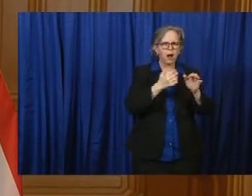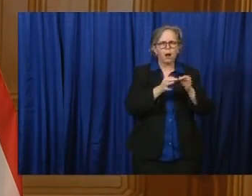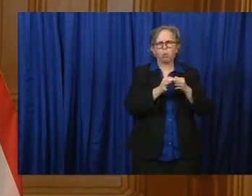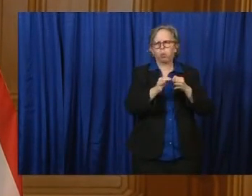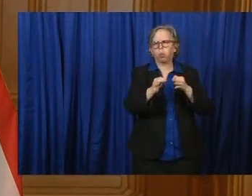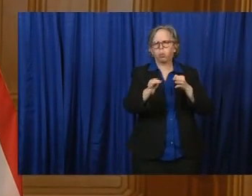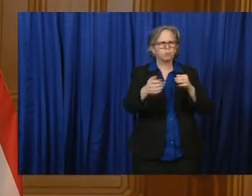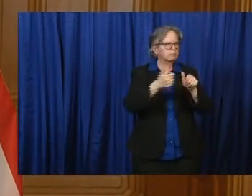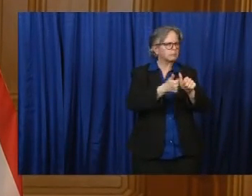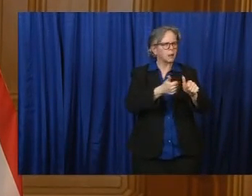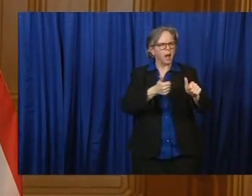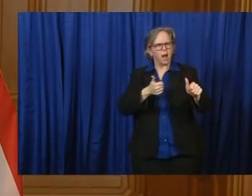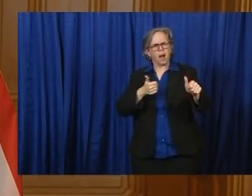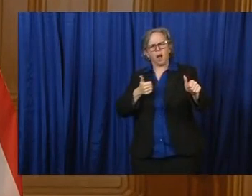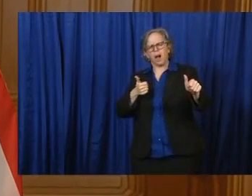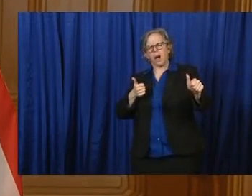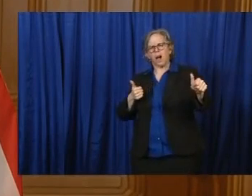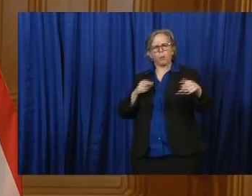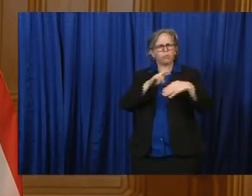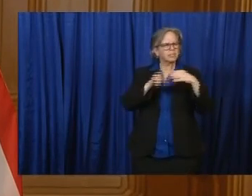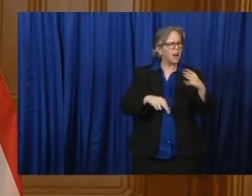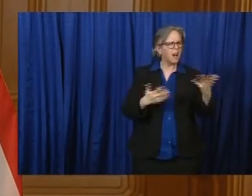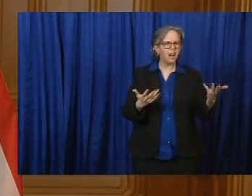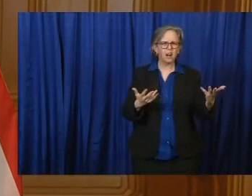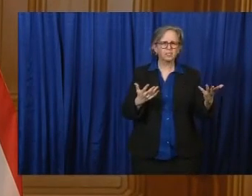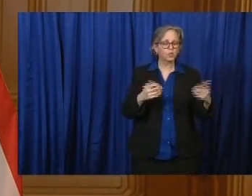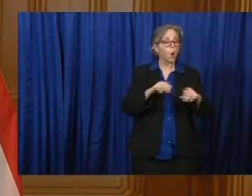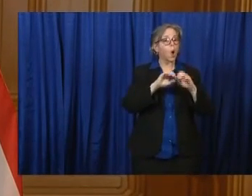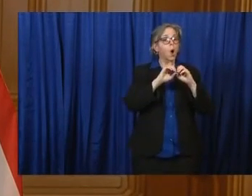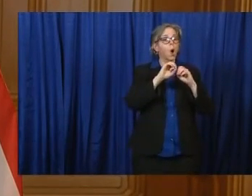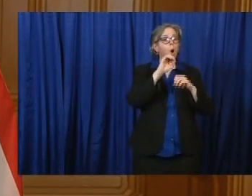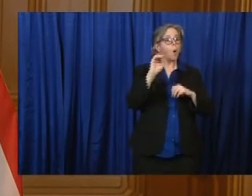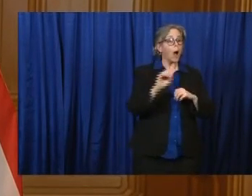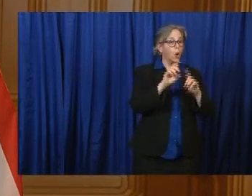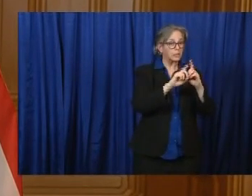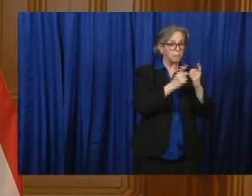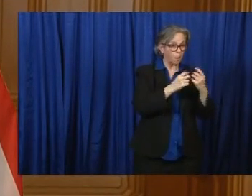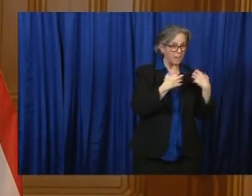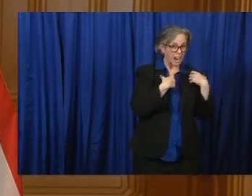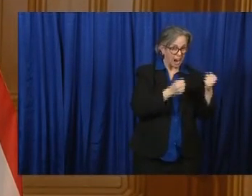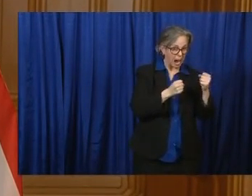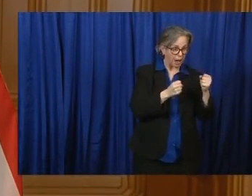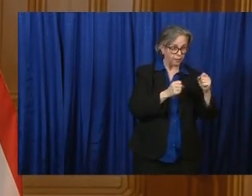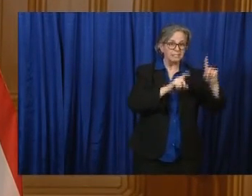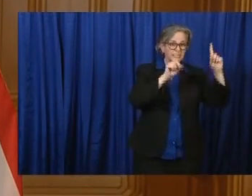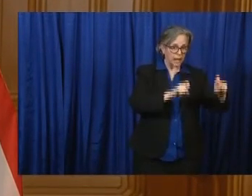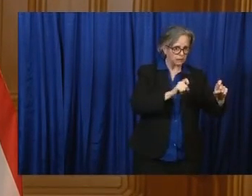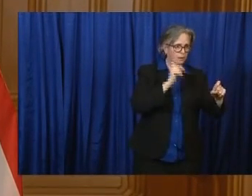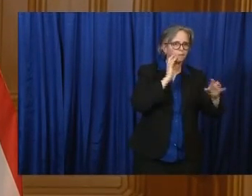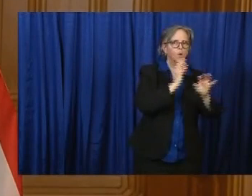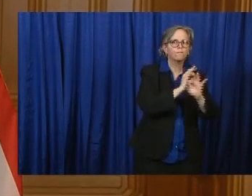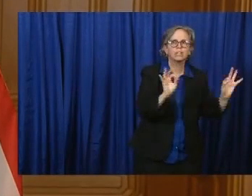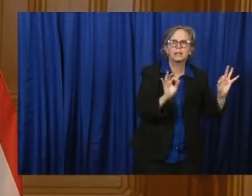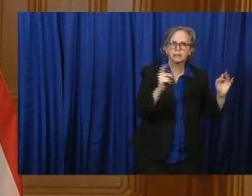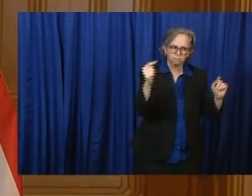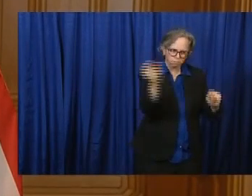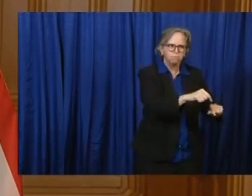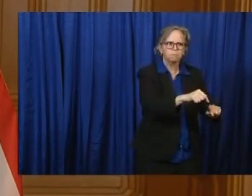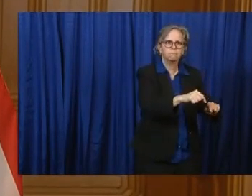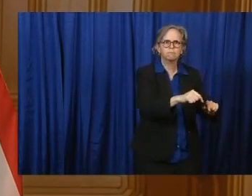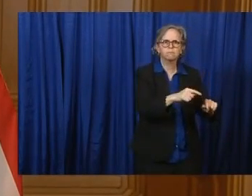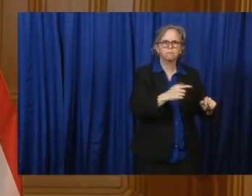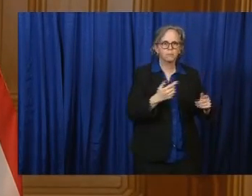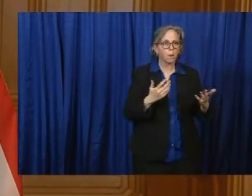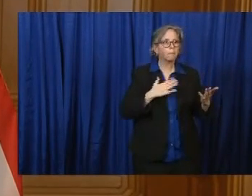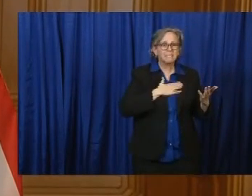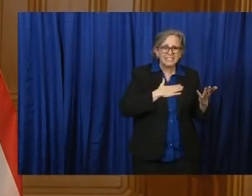for free. It's in the best interest of your patients, the best interest of you to get that to us. We will